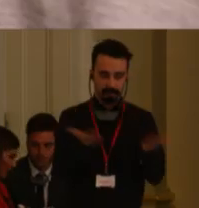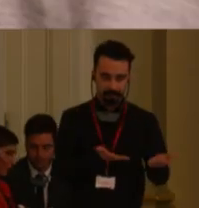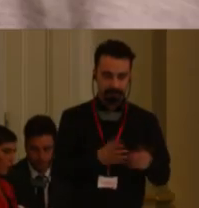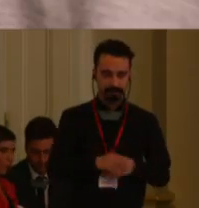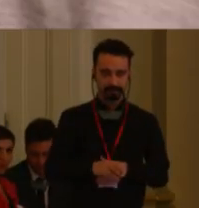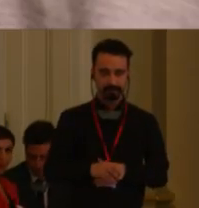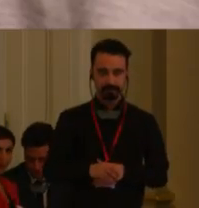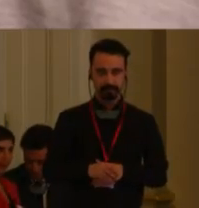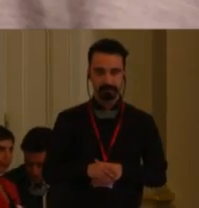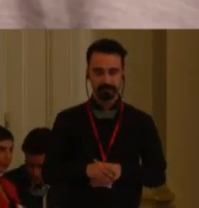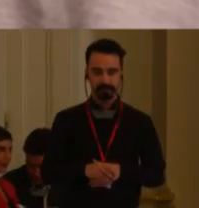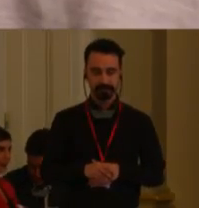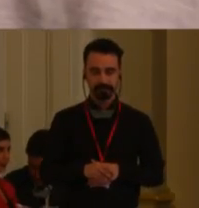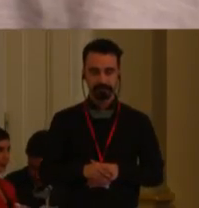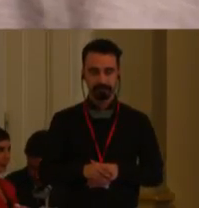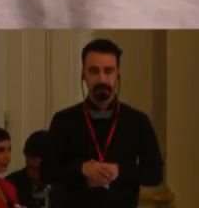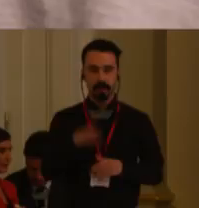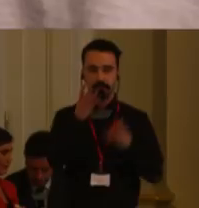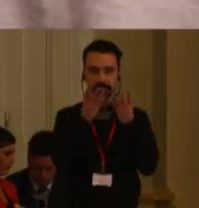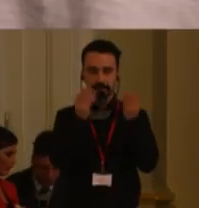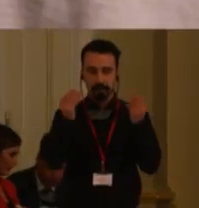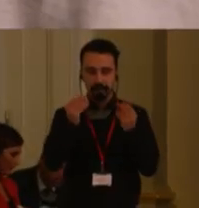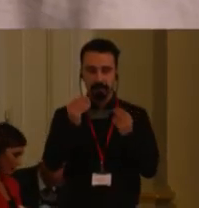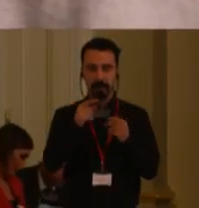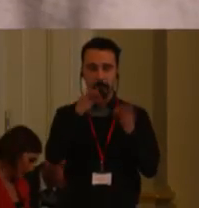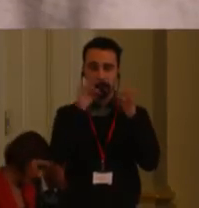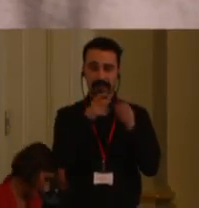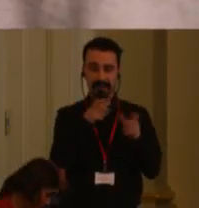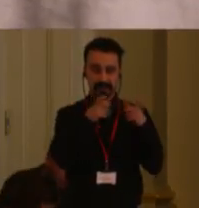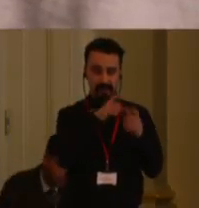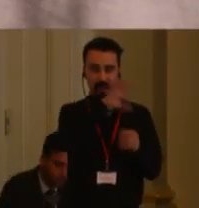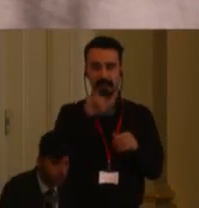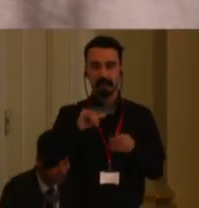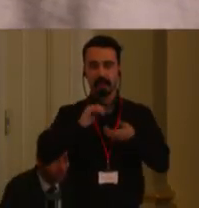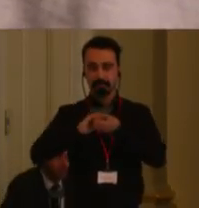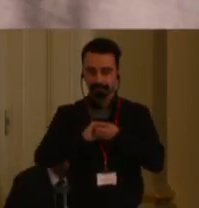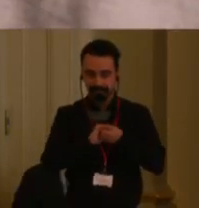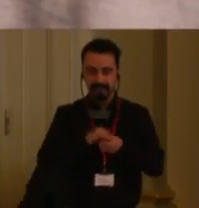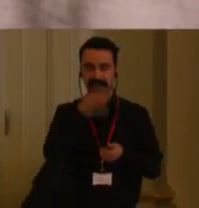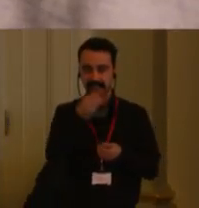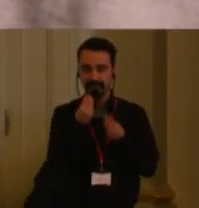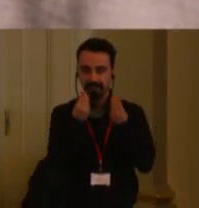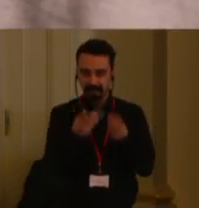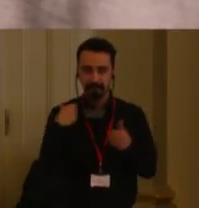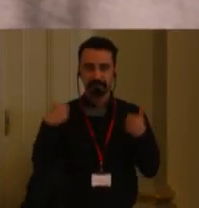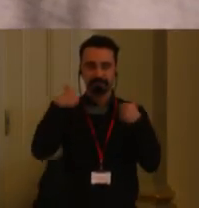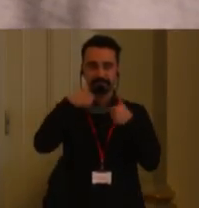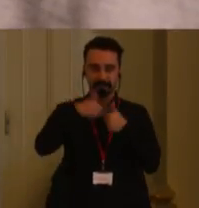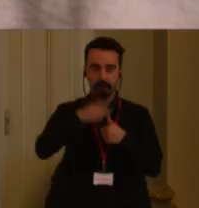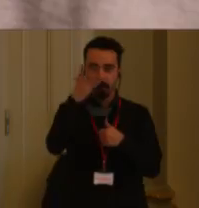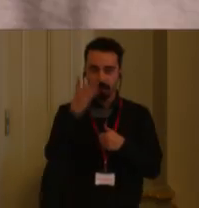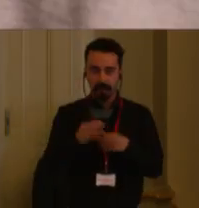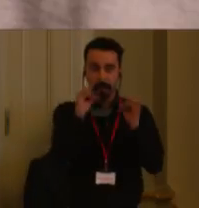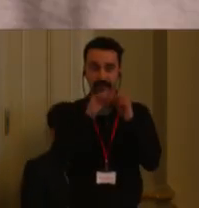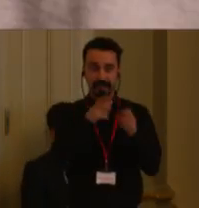Many of you are friends of the British Council, but I will just give you a short introduction to what we do. The British